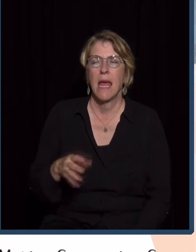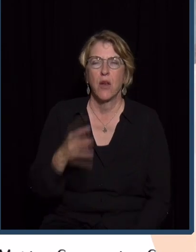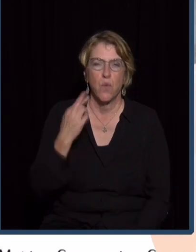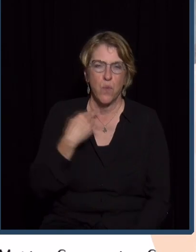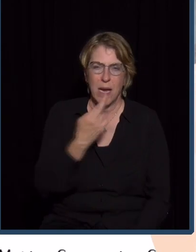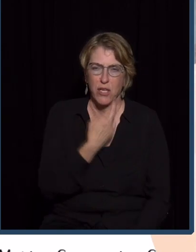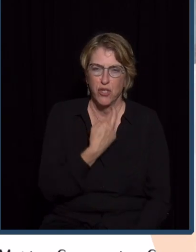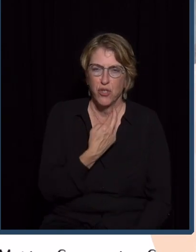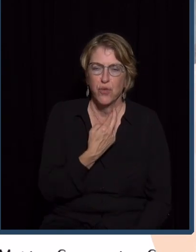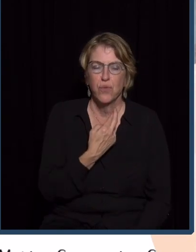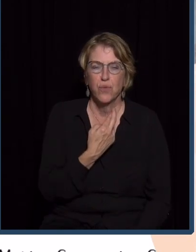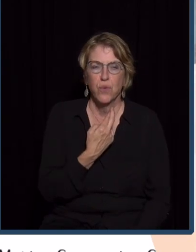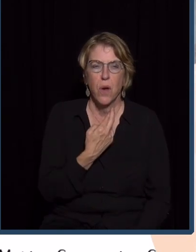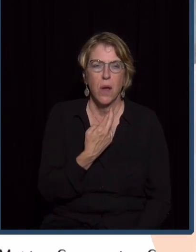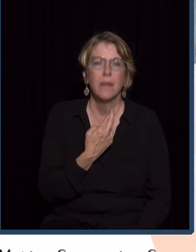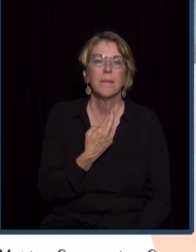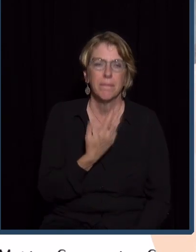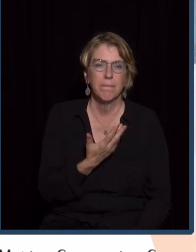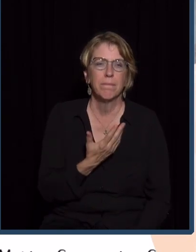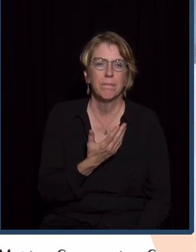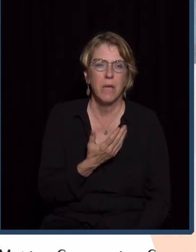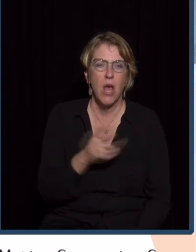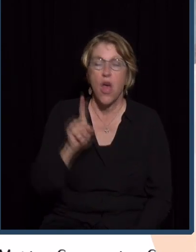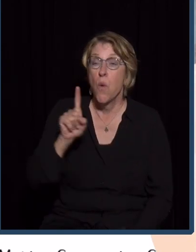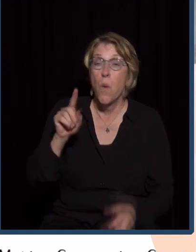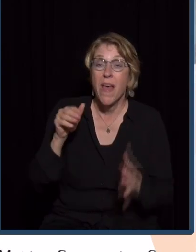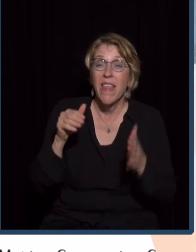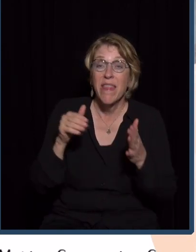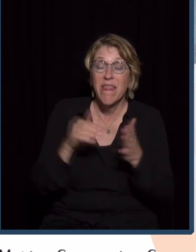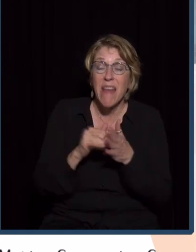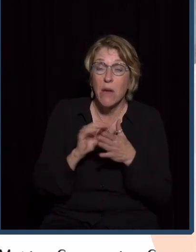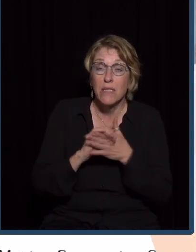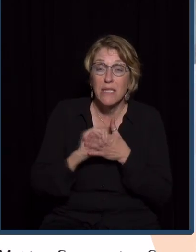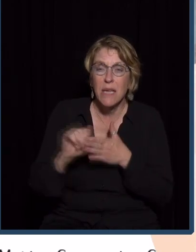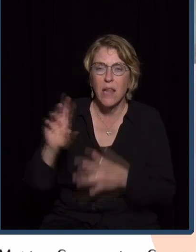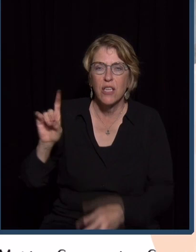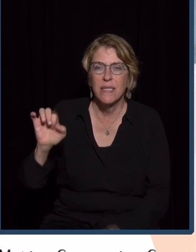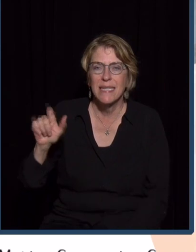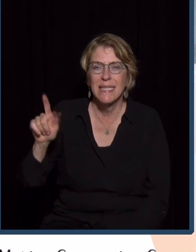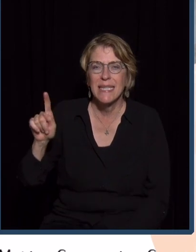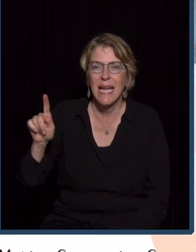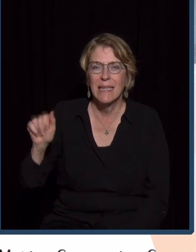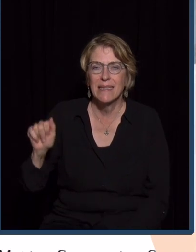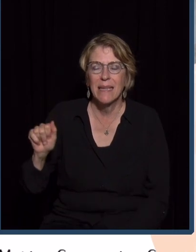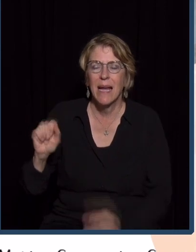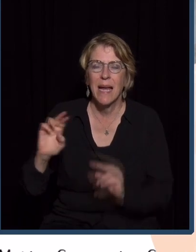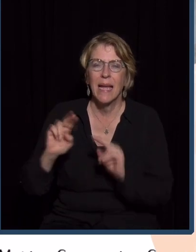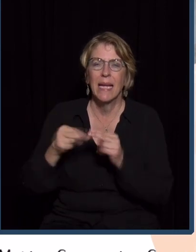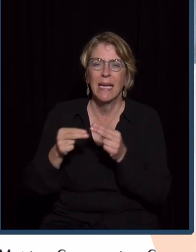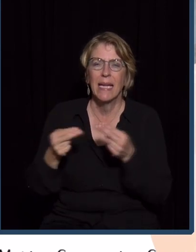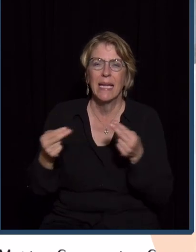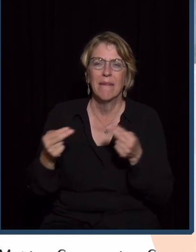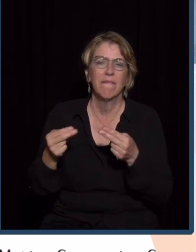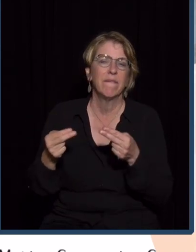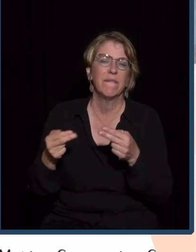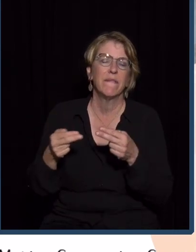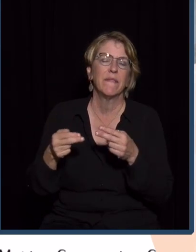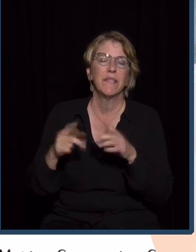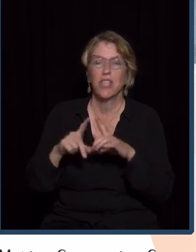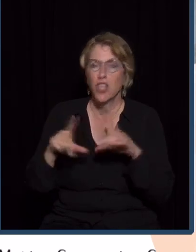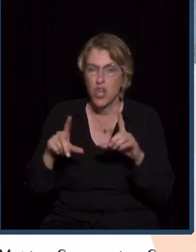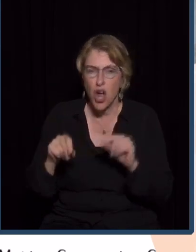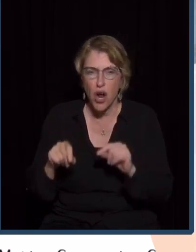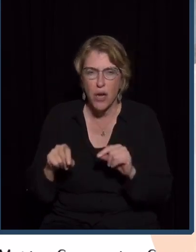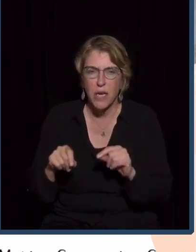Okay, this package also comes with a $1,000 Delta gift card and booking concierge service to make planning a breeze.